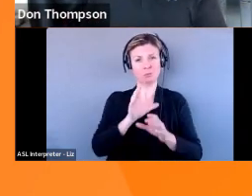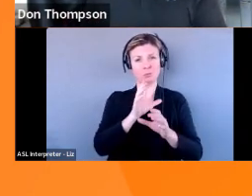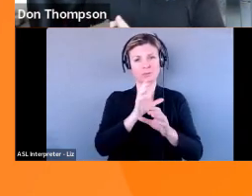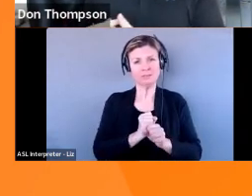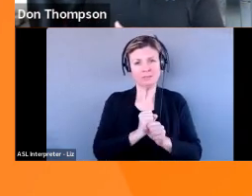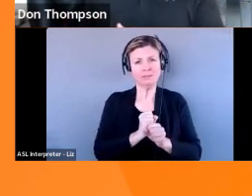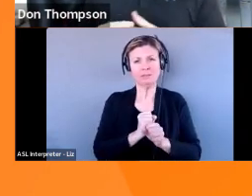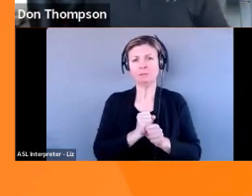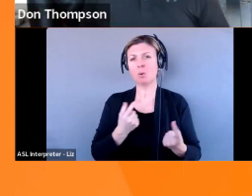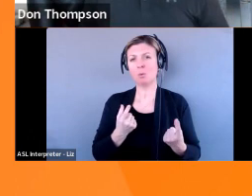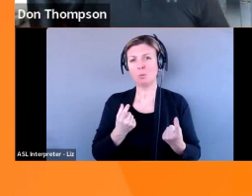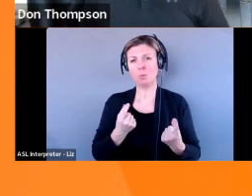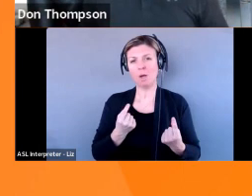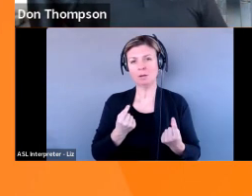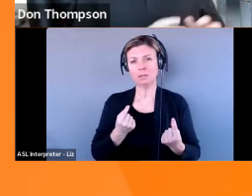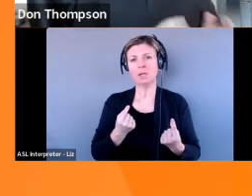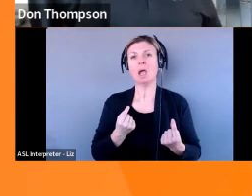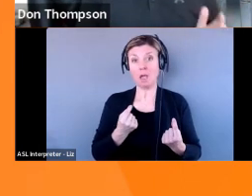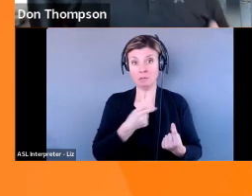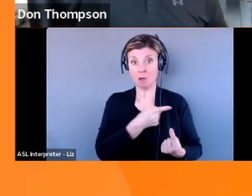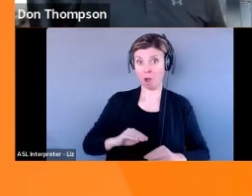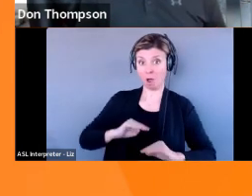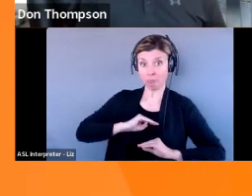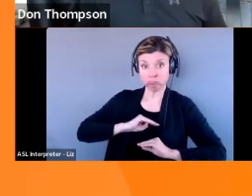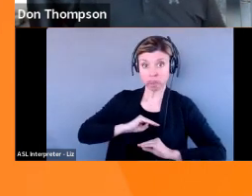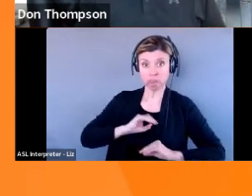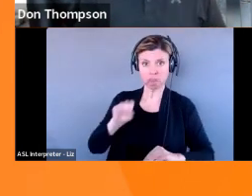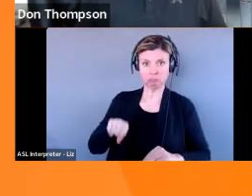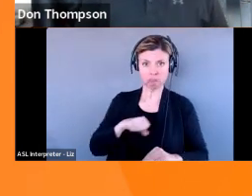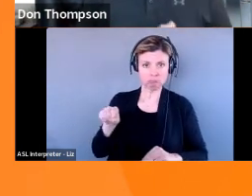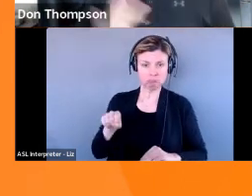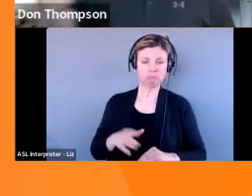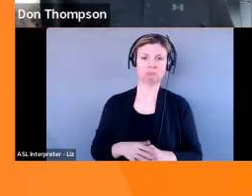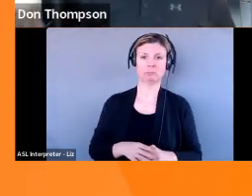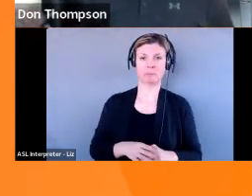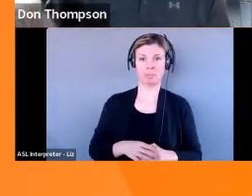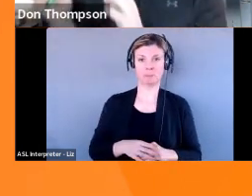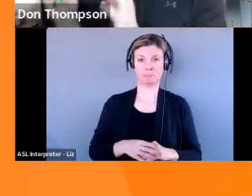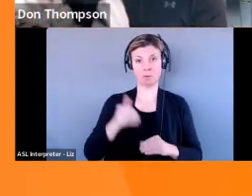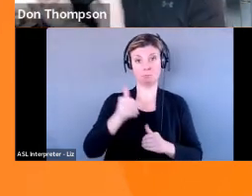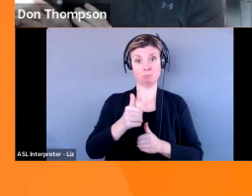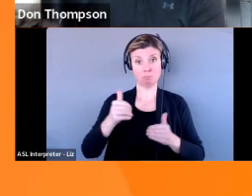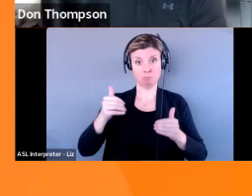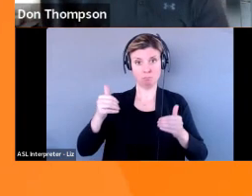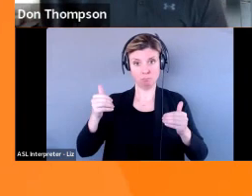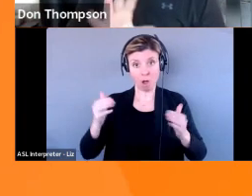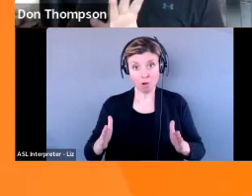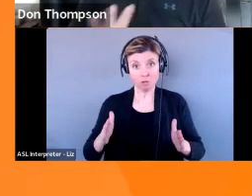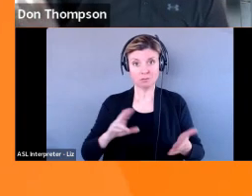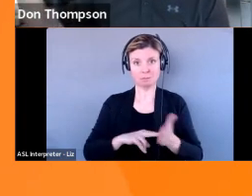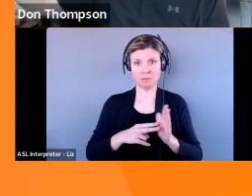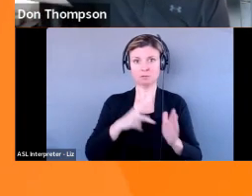to use it, and we have to consider that. The packaging itself, we do not need custom physical packaging